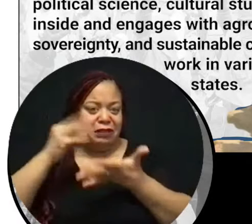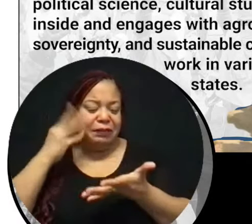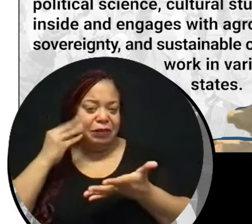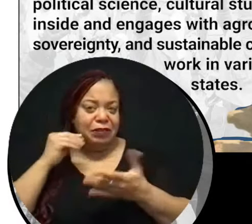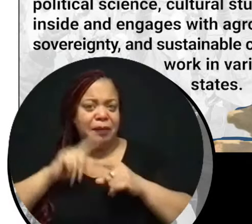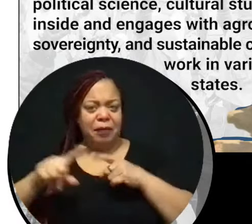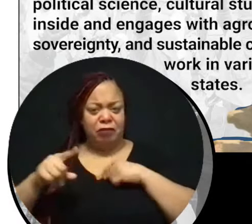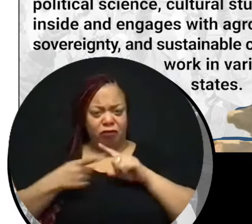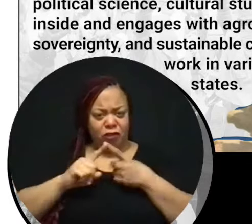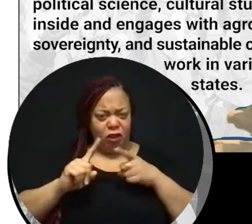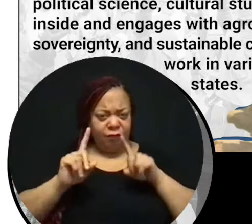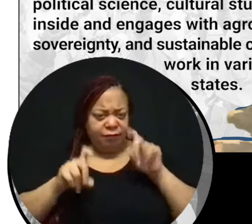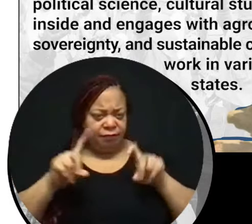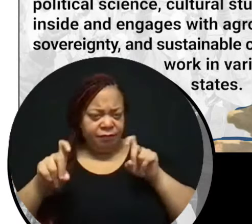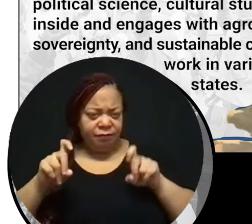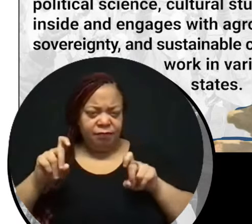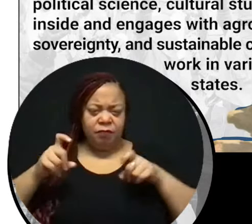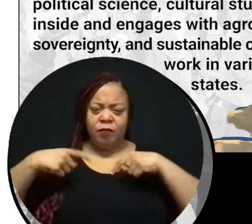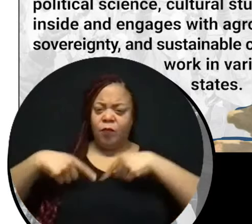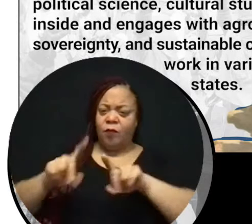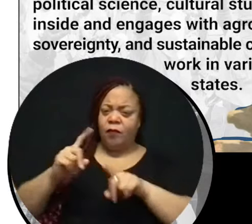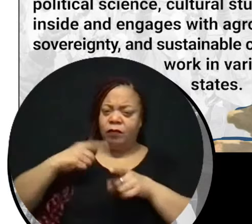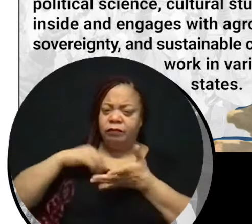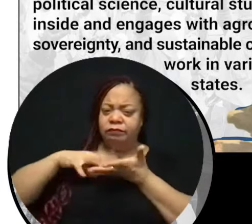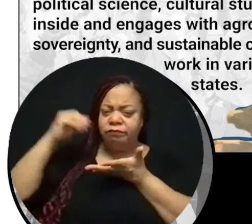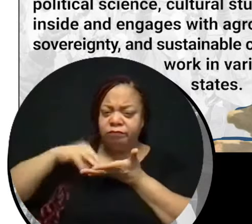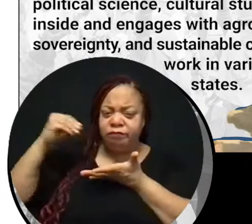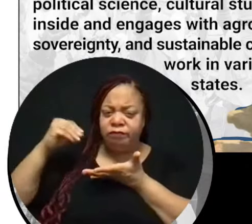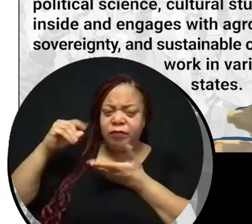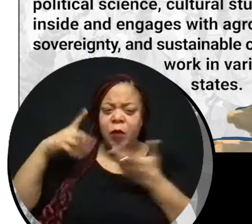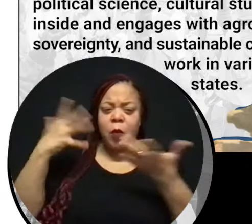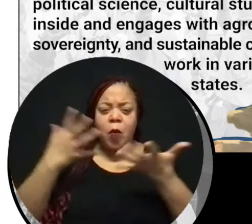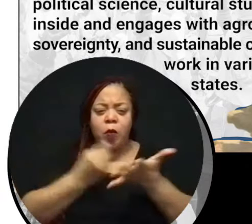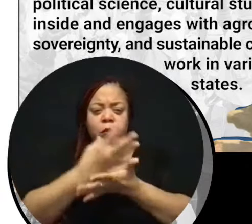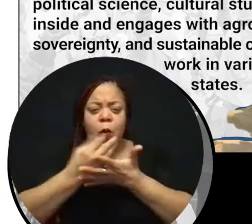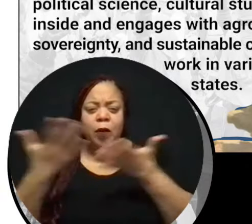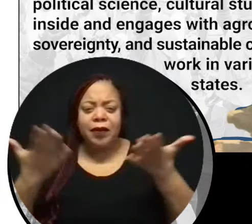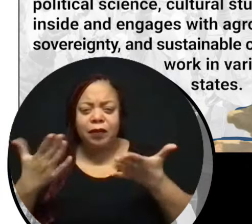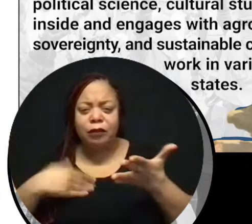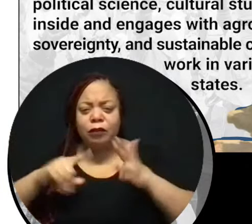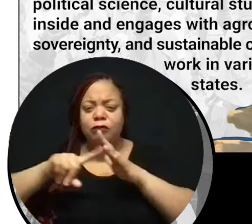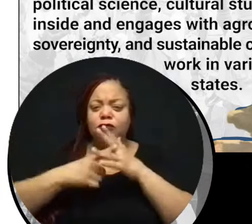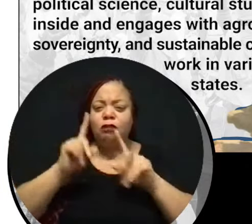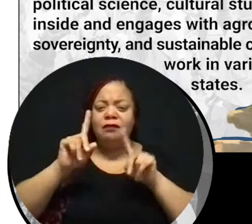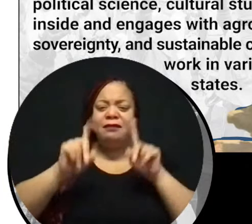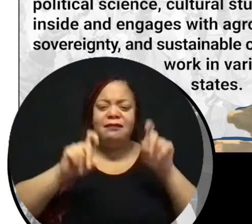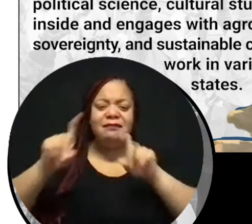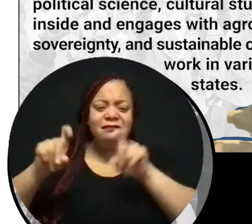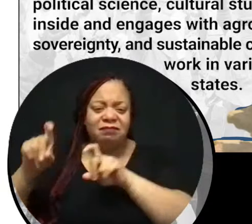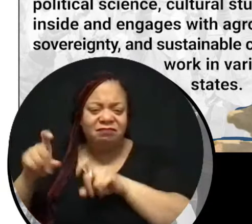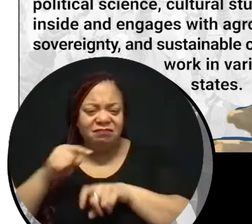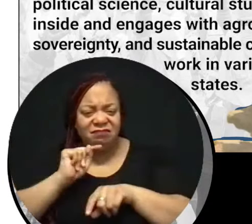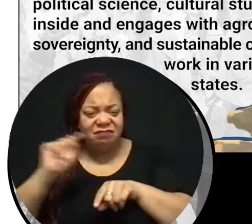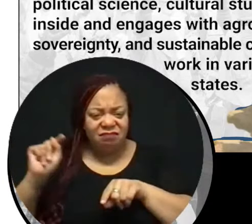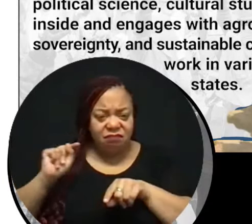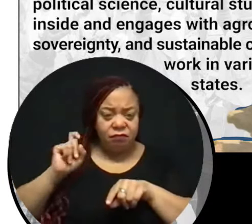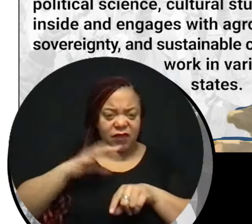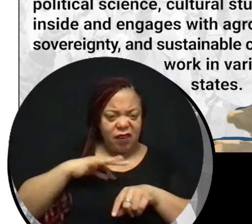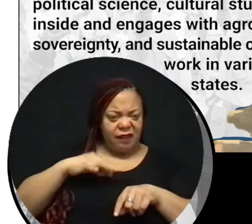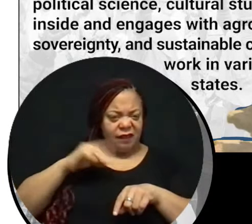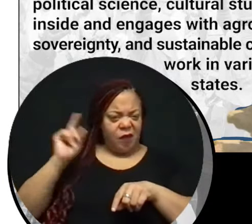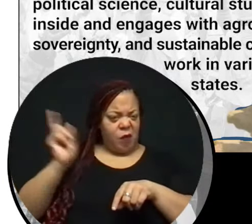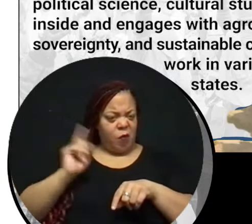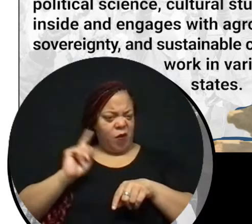going? Is it going to the prisoners? You know, are we, you know, these are things that can really enhance our health, you know what I'm saying, especially people that